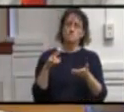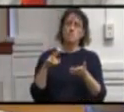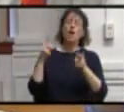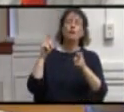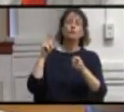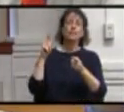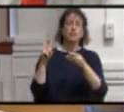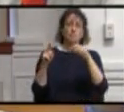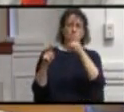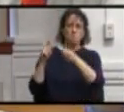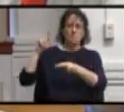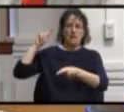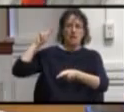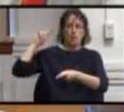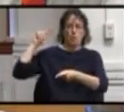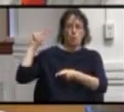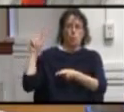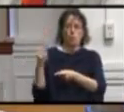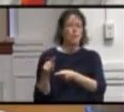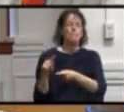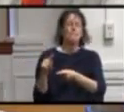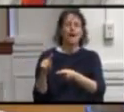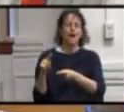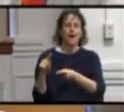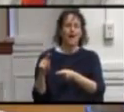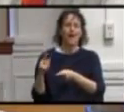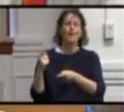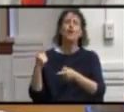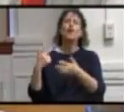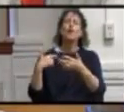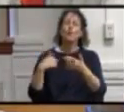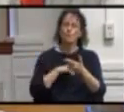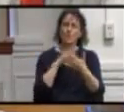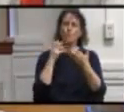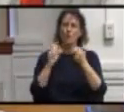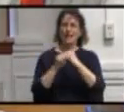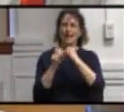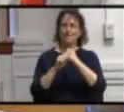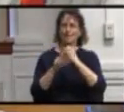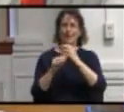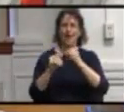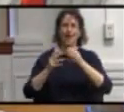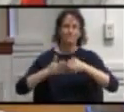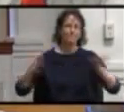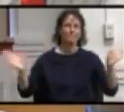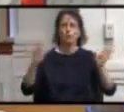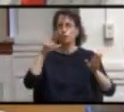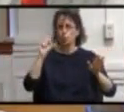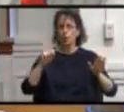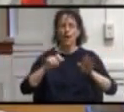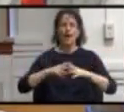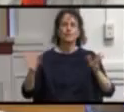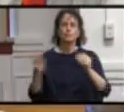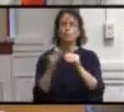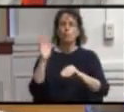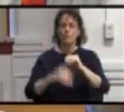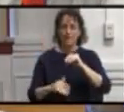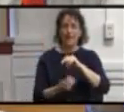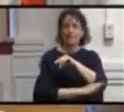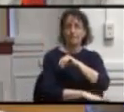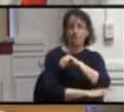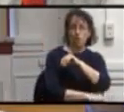we decided to do a broader advertising in the second round than the first round,